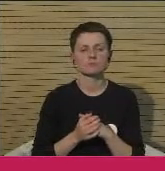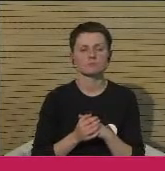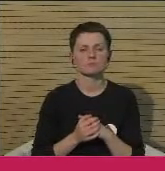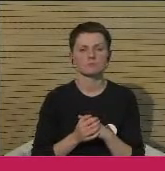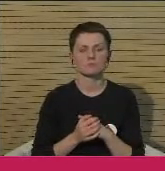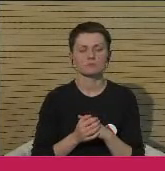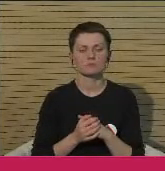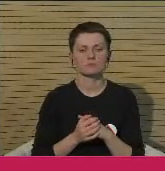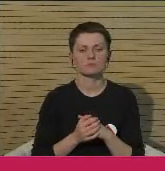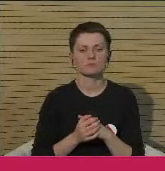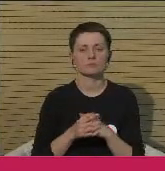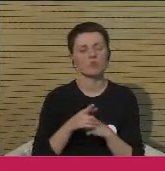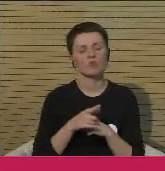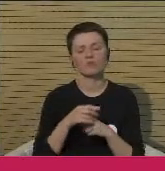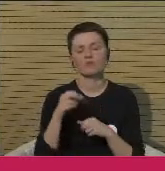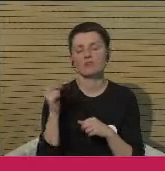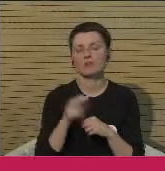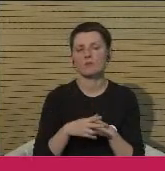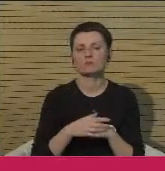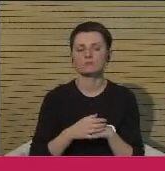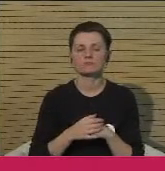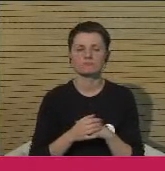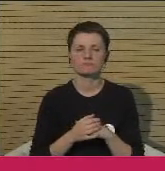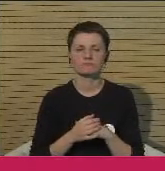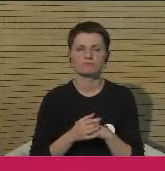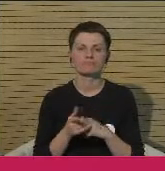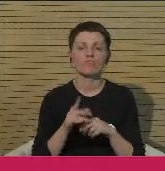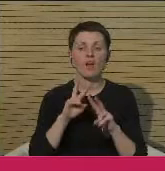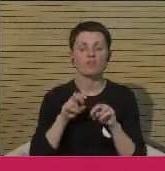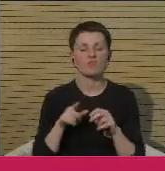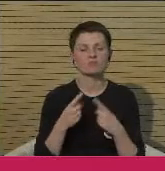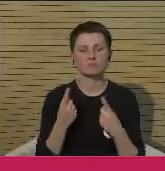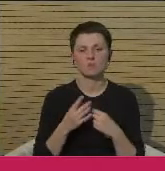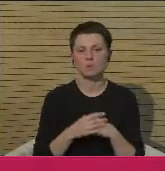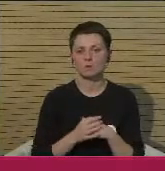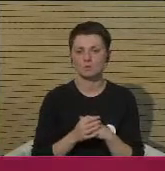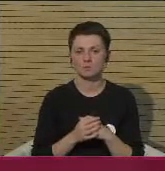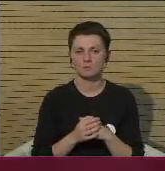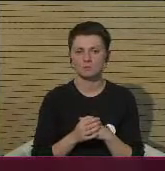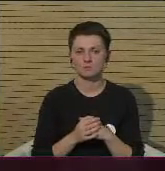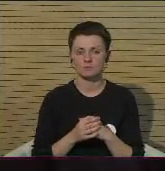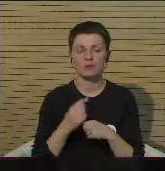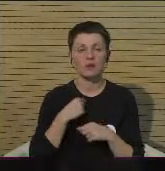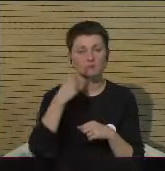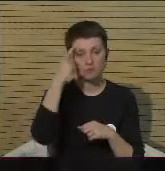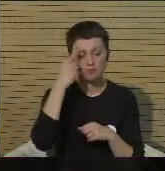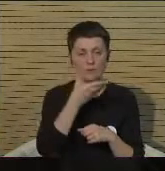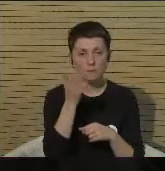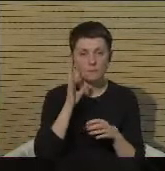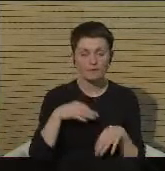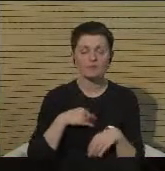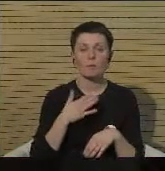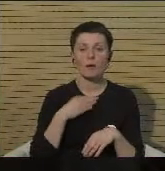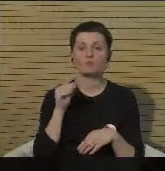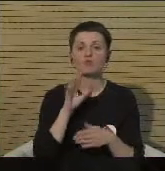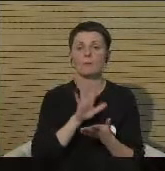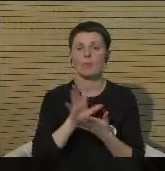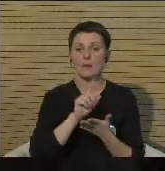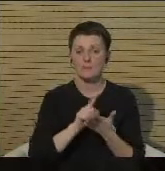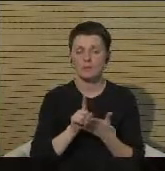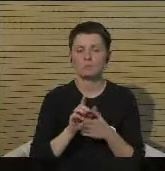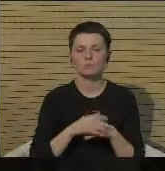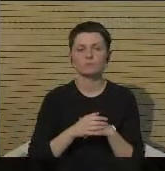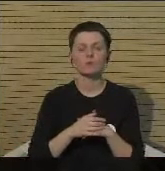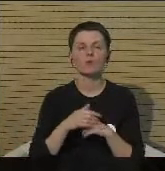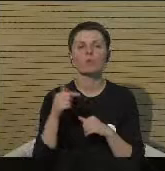somehow a calculated risk or a calculated scenario, because basically they support Lukashenko in his staying